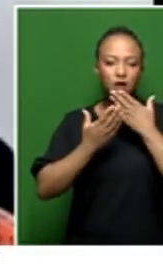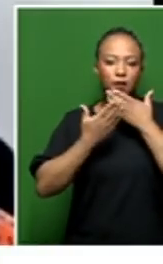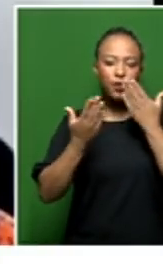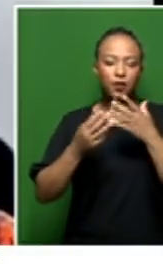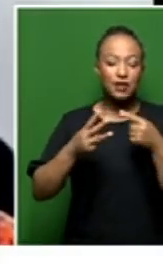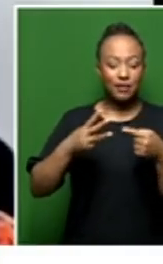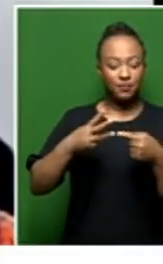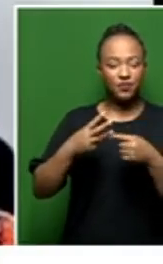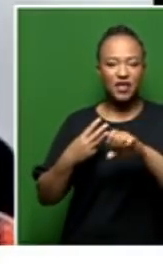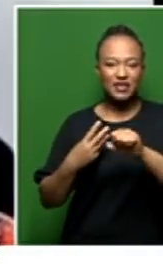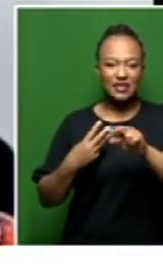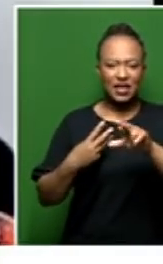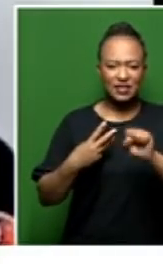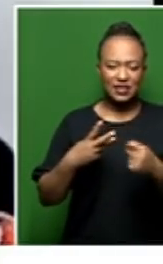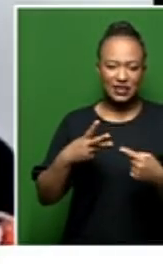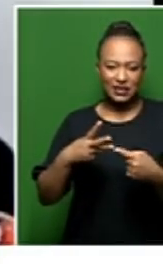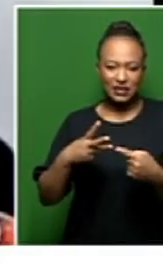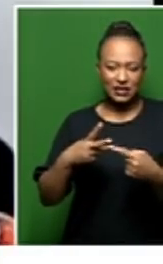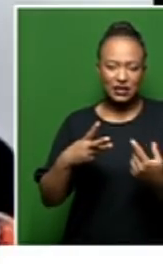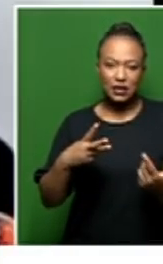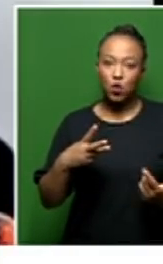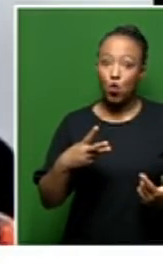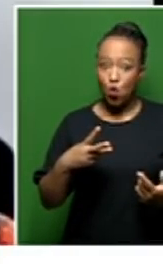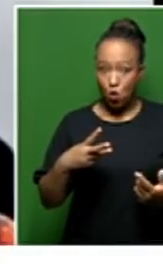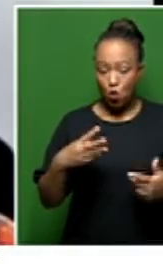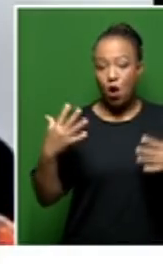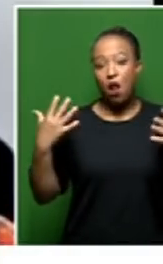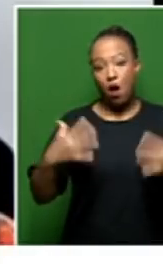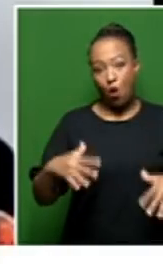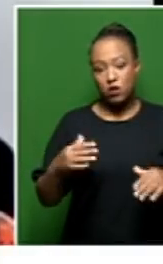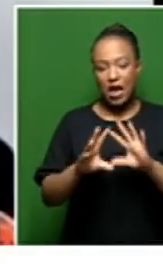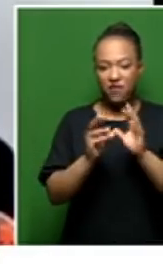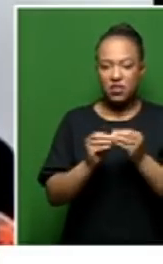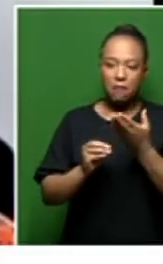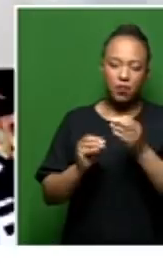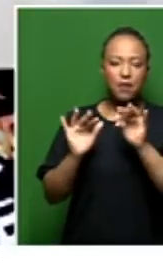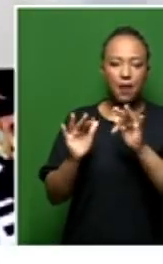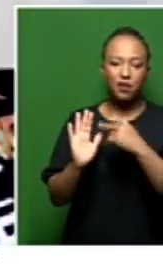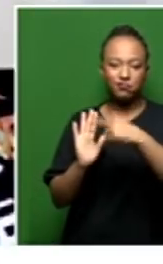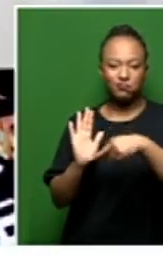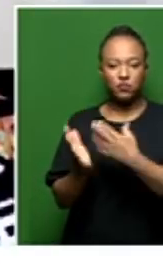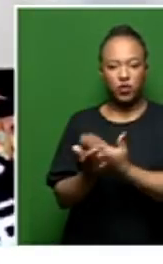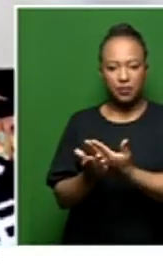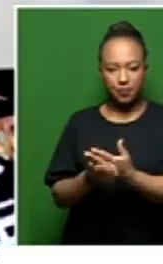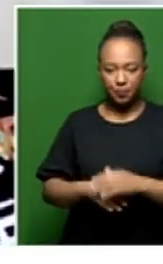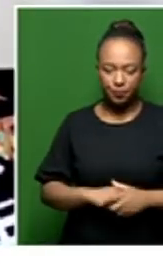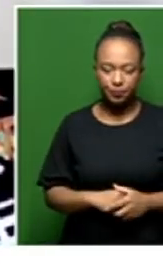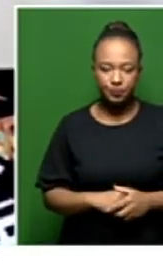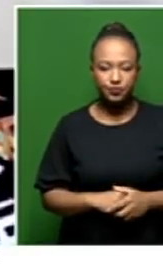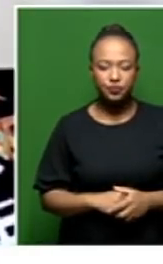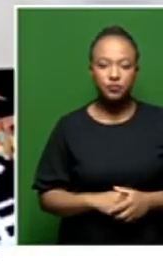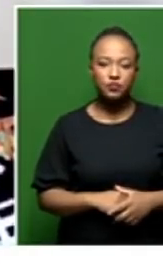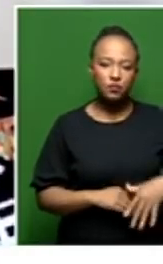SARS, and a lot of it is in the public domain. Now, as you say, Advocate